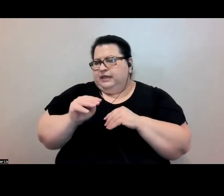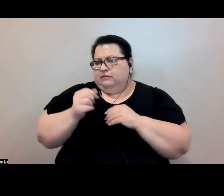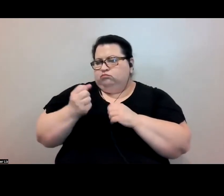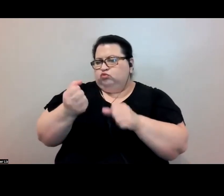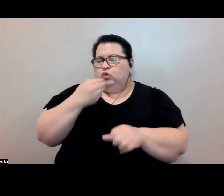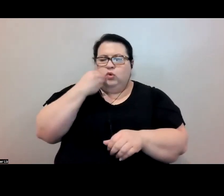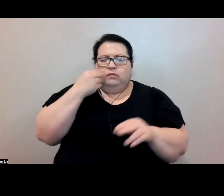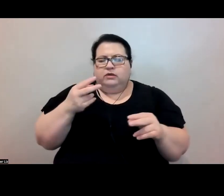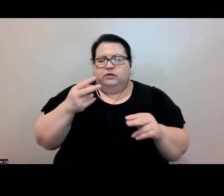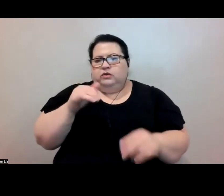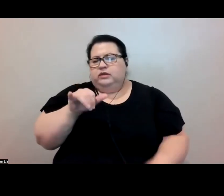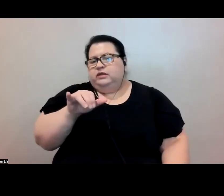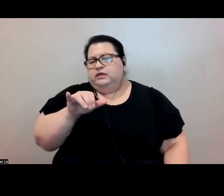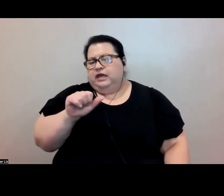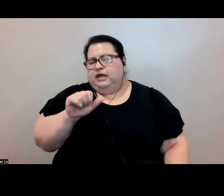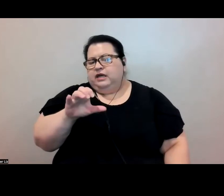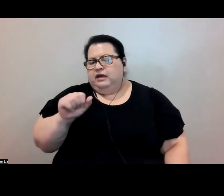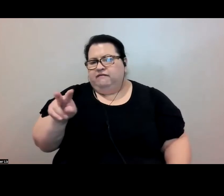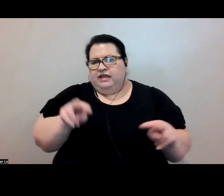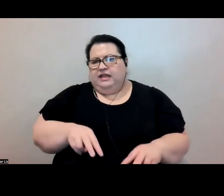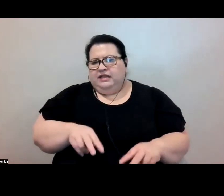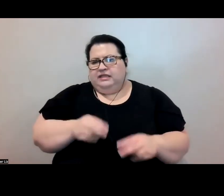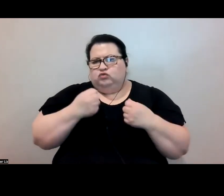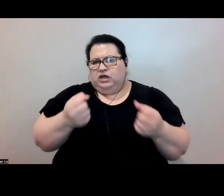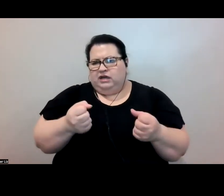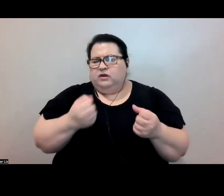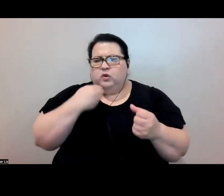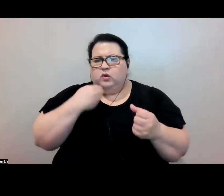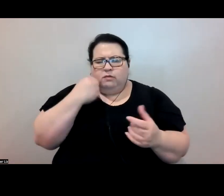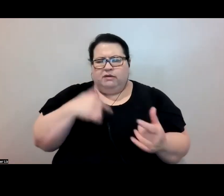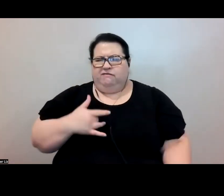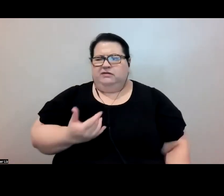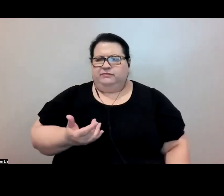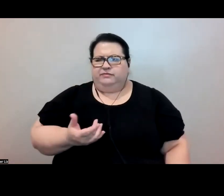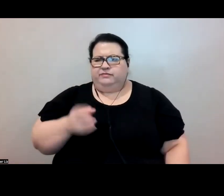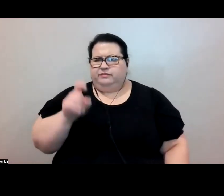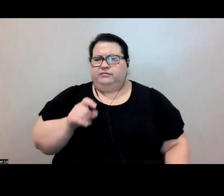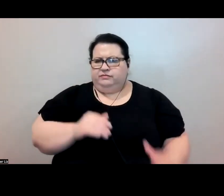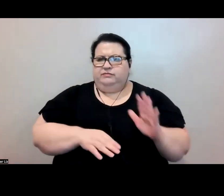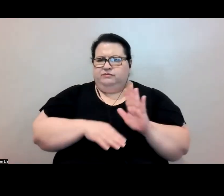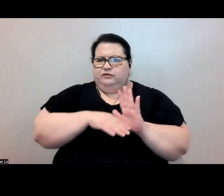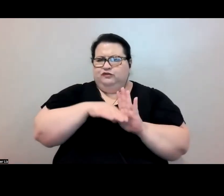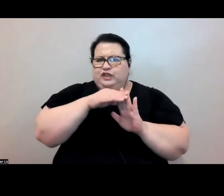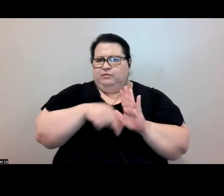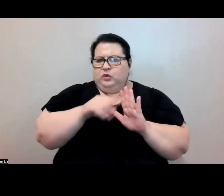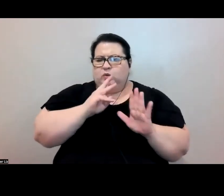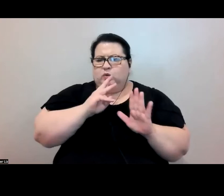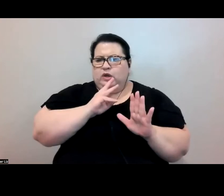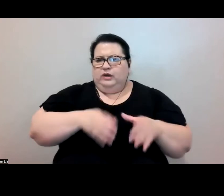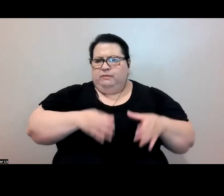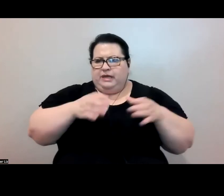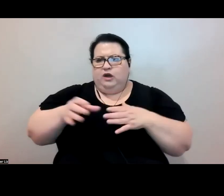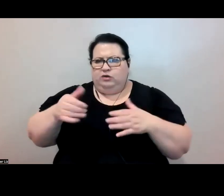Yucca Valley. During my drive home, I got several strong impressions that I should fill up a couple of those water barrels that I had in